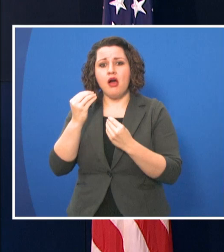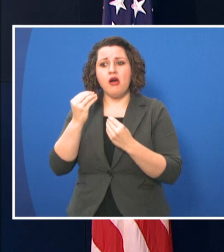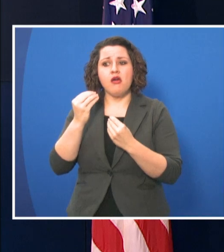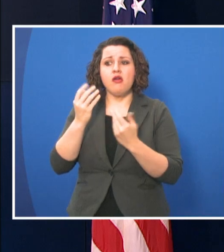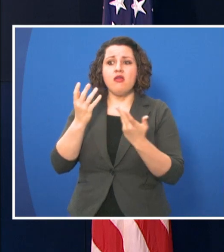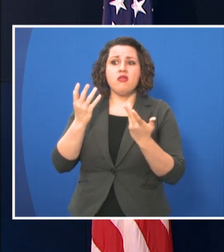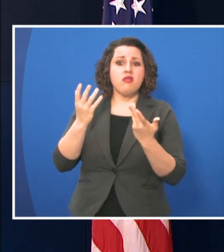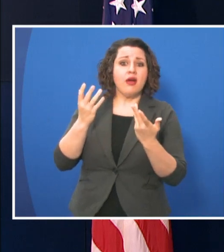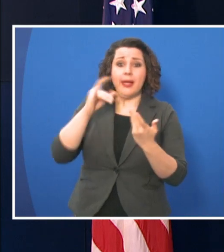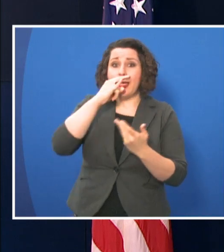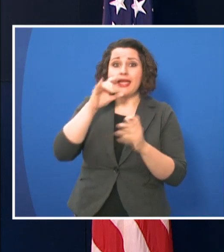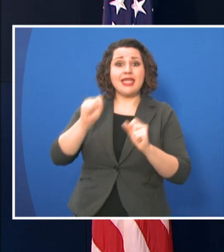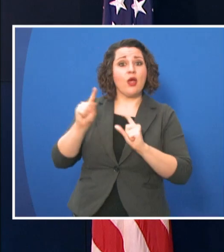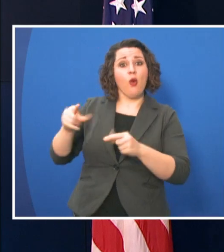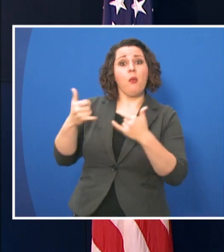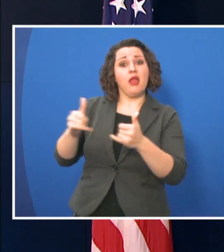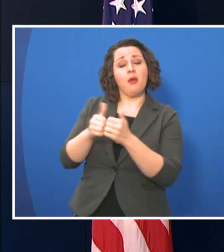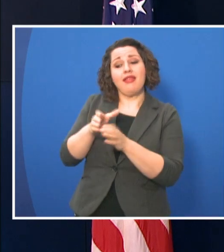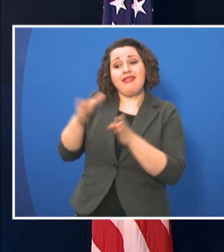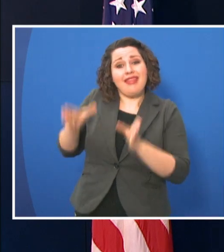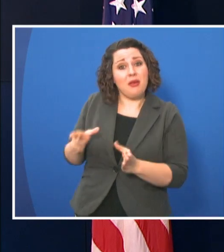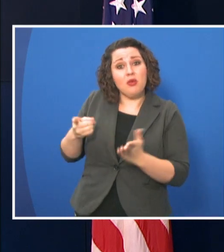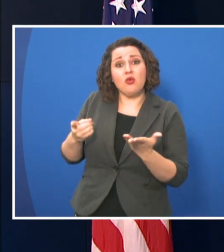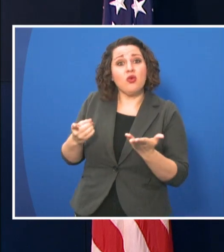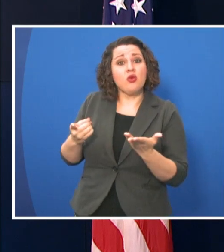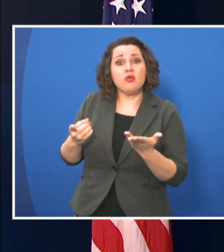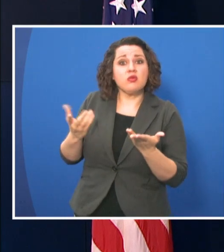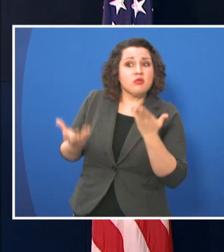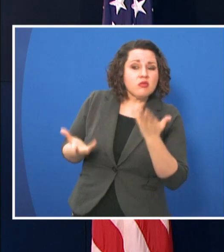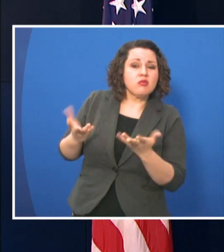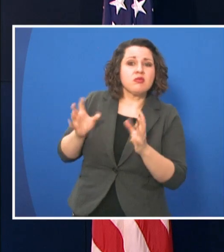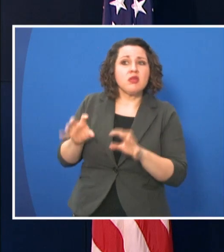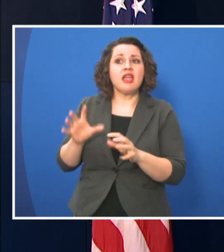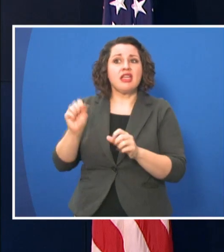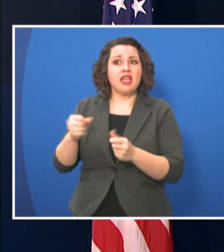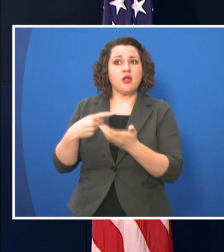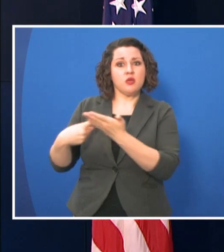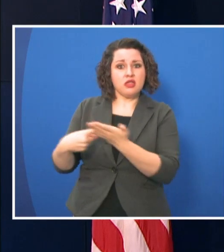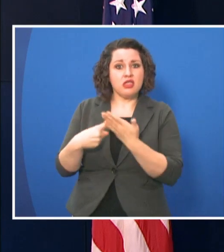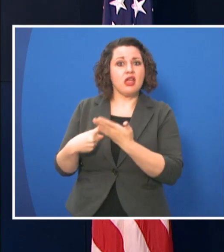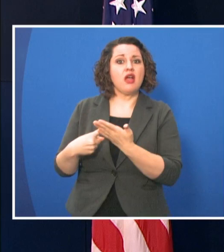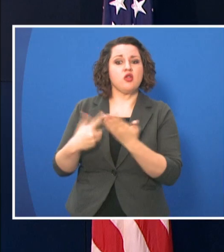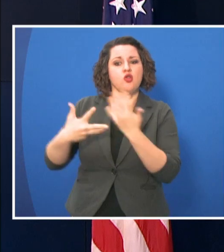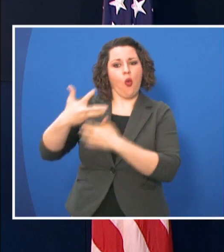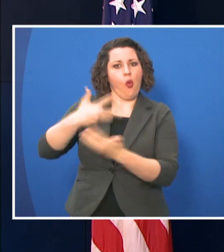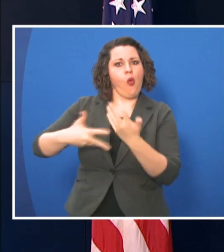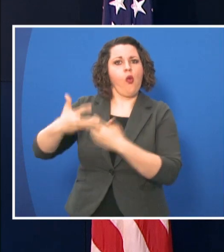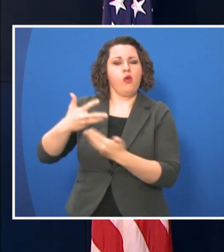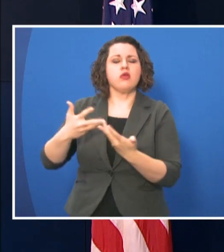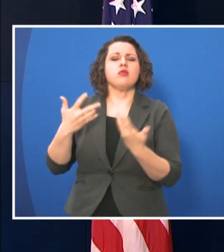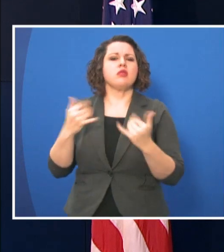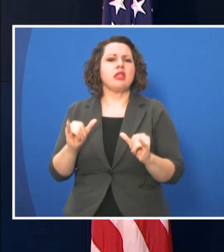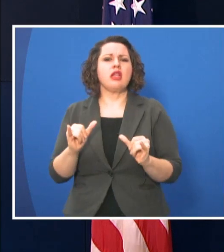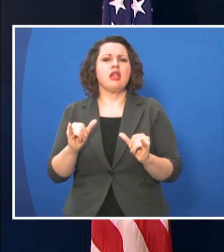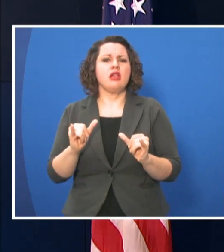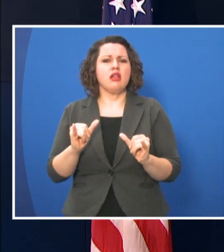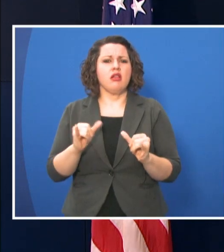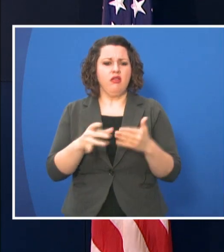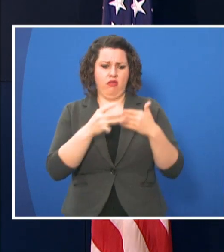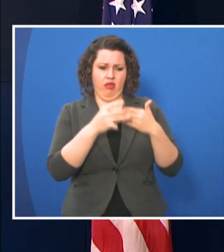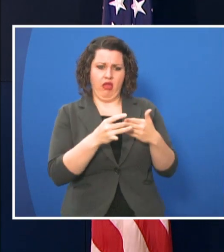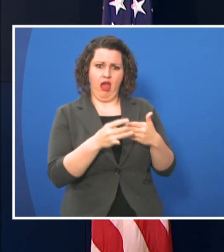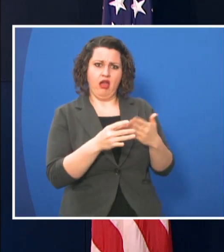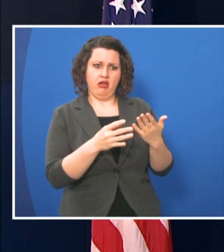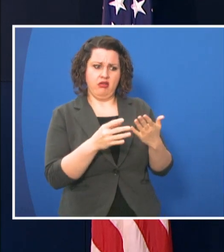be able to go play with neighbors? Can you talk just a little bit more about social interaction? Basically, you still have the guidance that